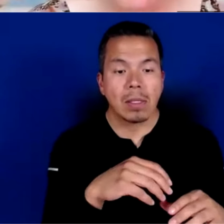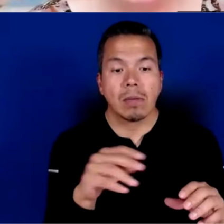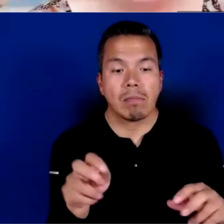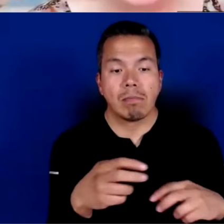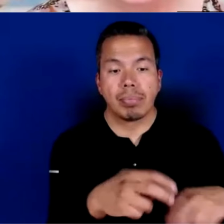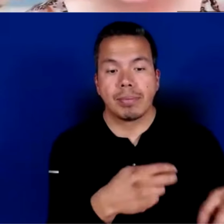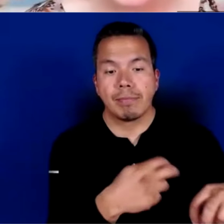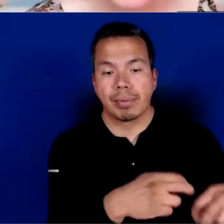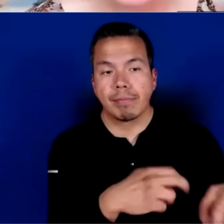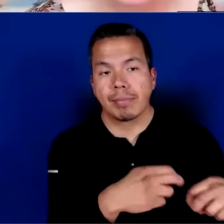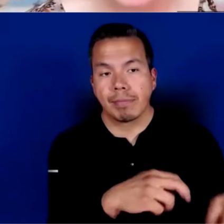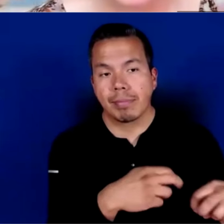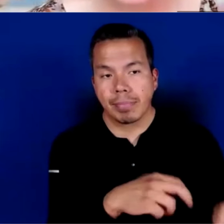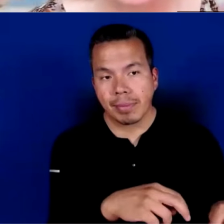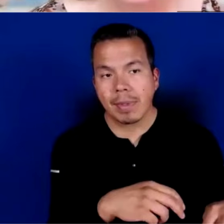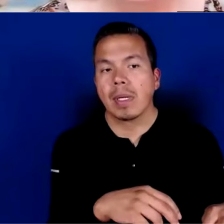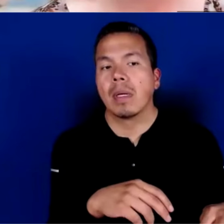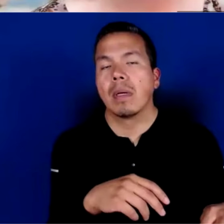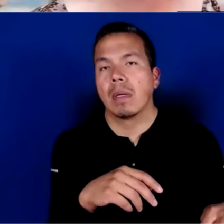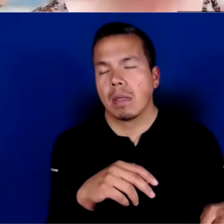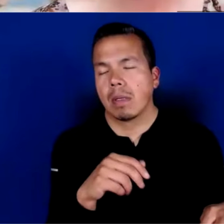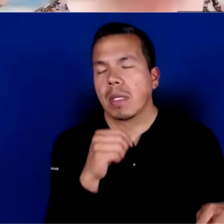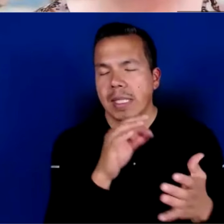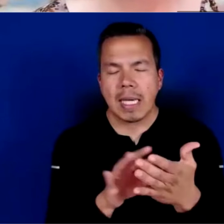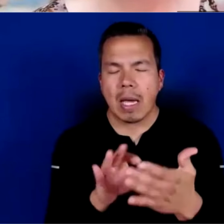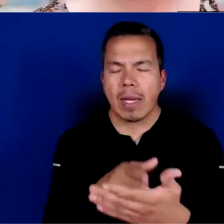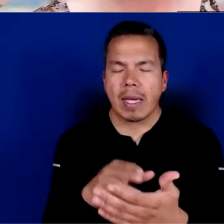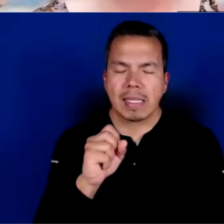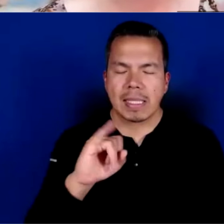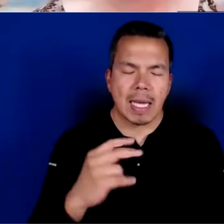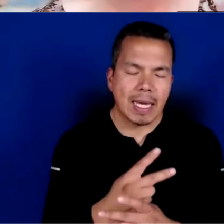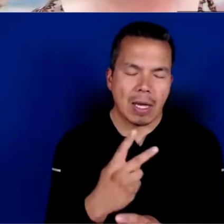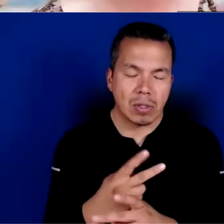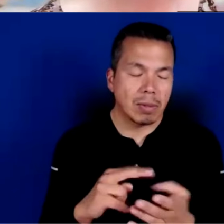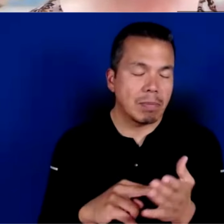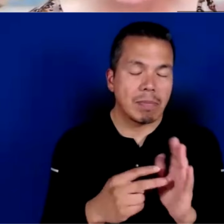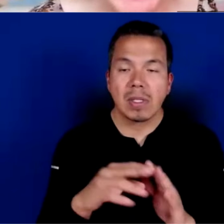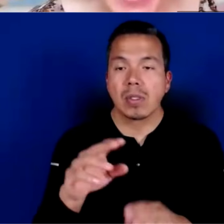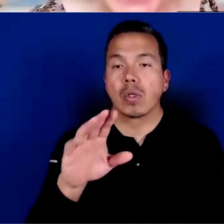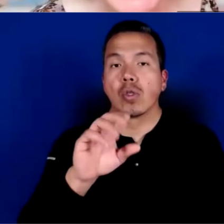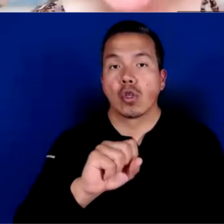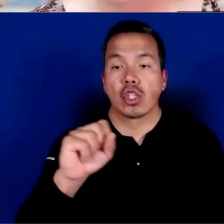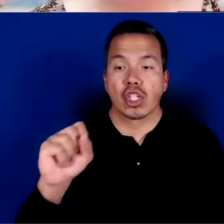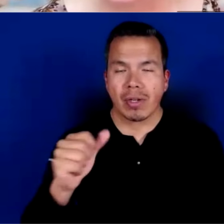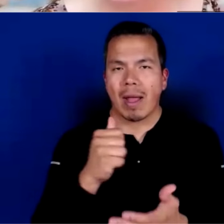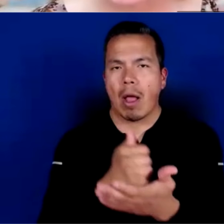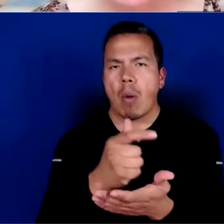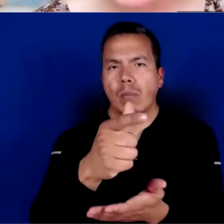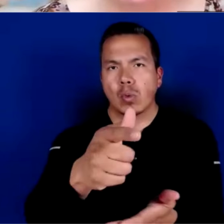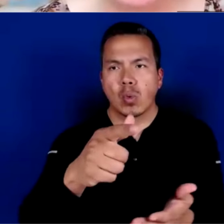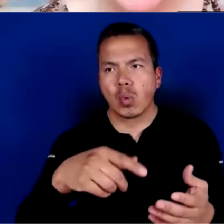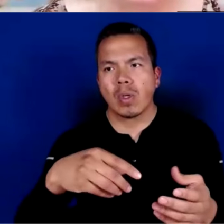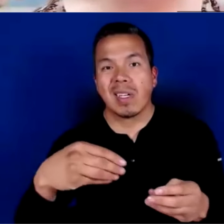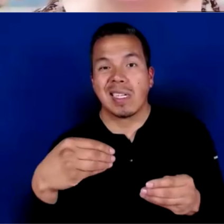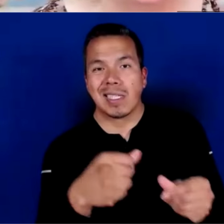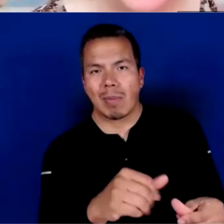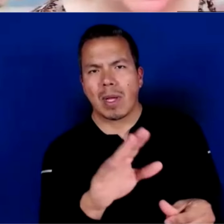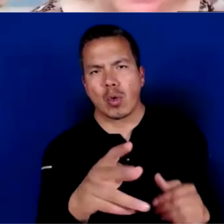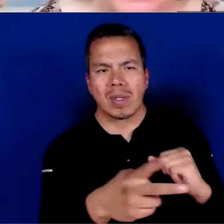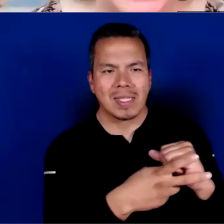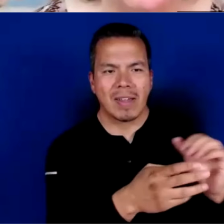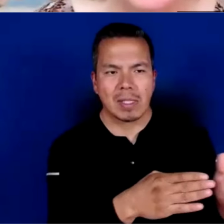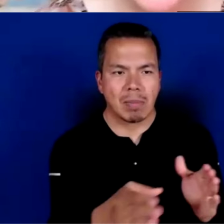doesn't count when we do the SSI calculation. So basically, Social Security is helping to subsidize your savings plan.